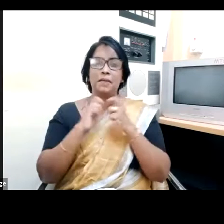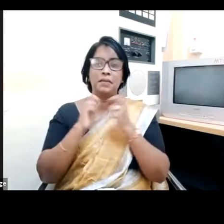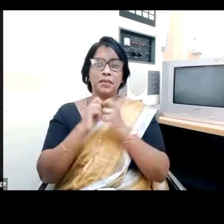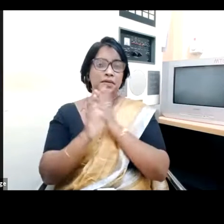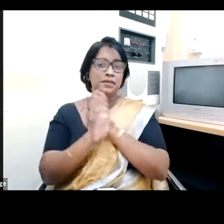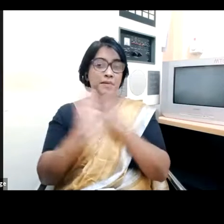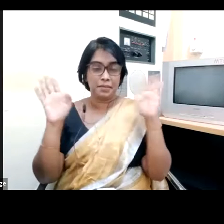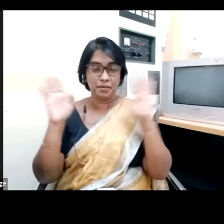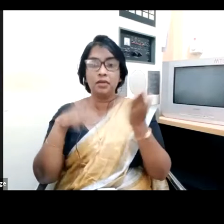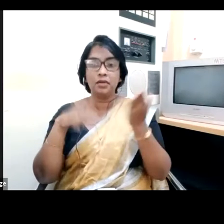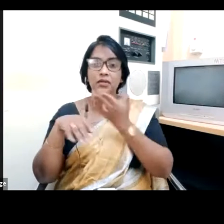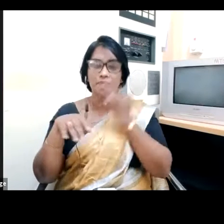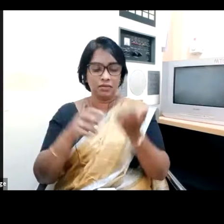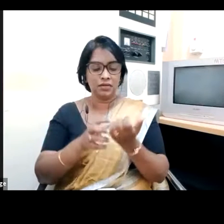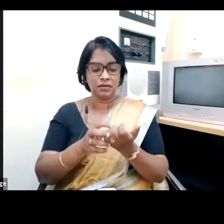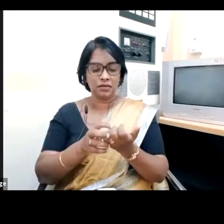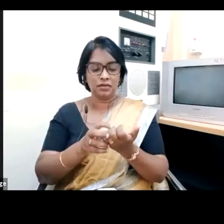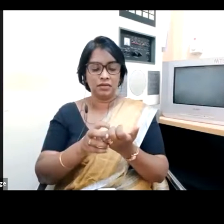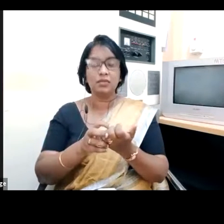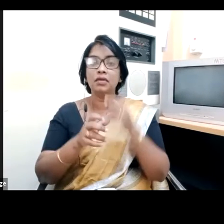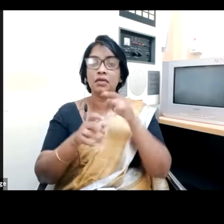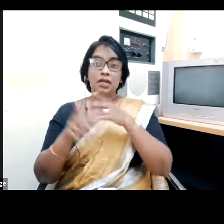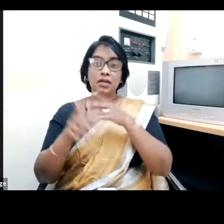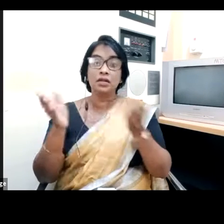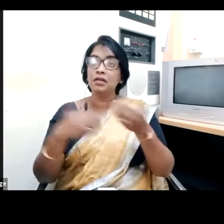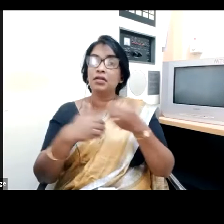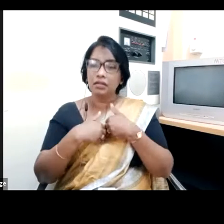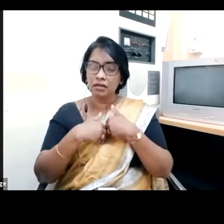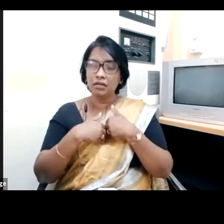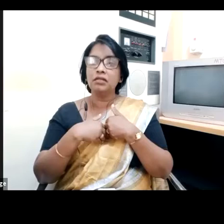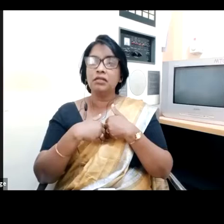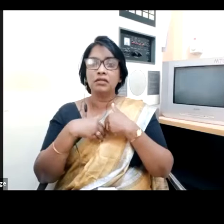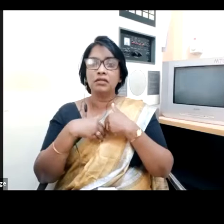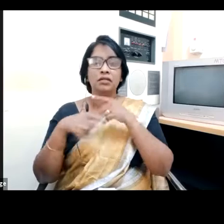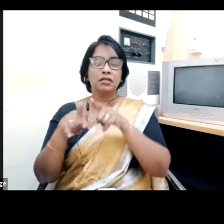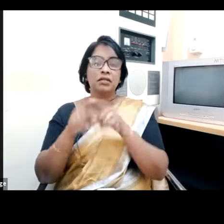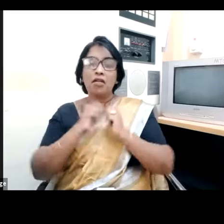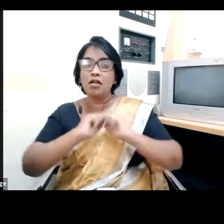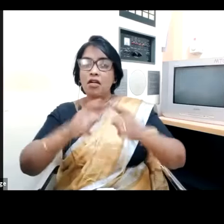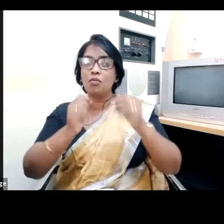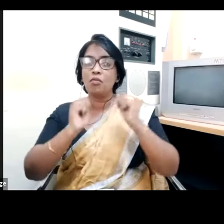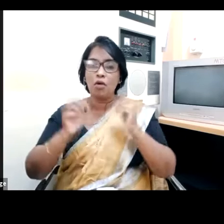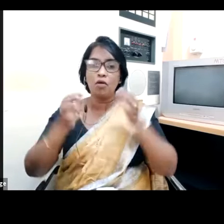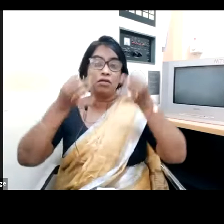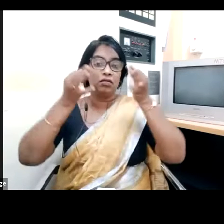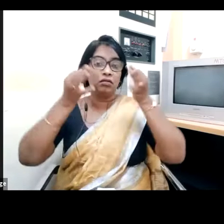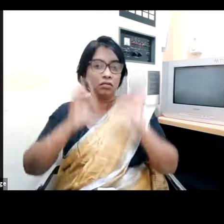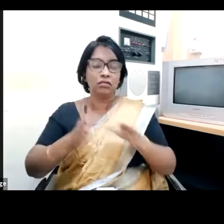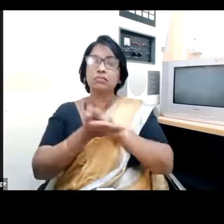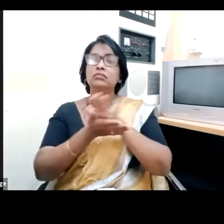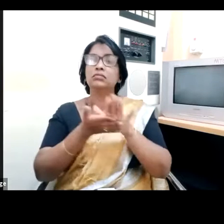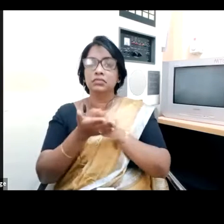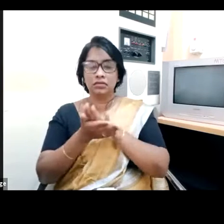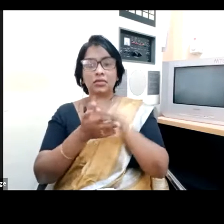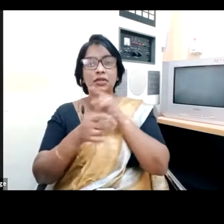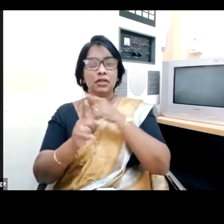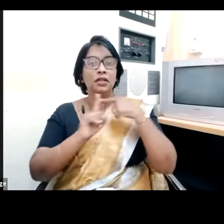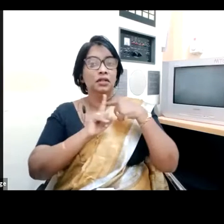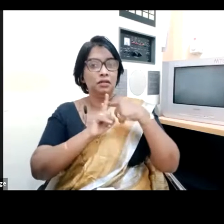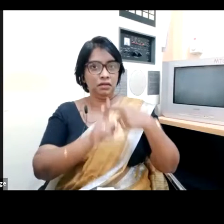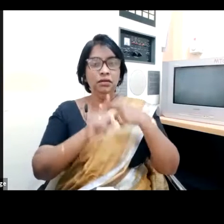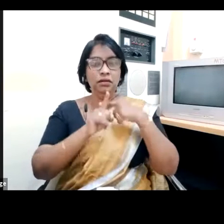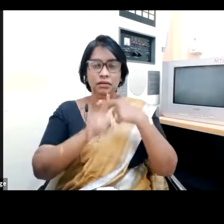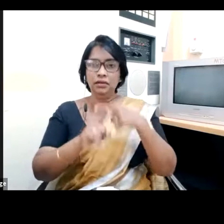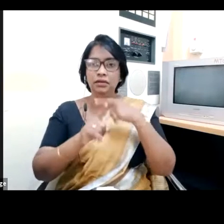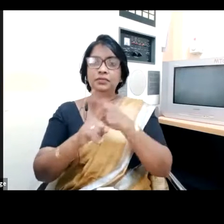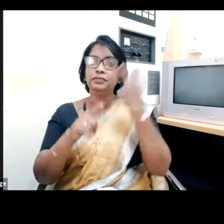clear. By 2030, we must halve global emissions, and we must achieve net zero emissions by 2050. At